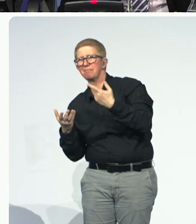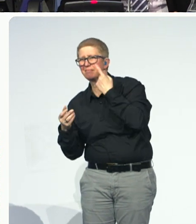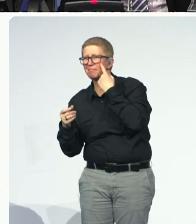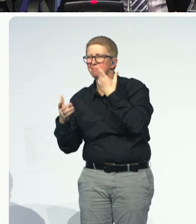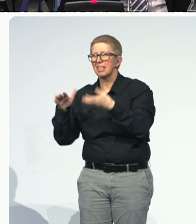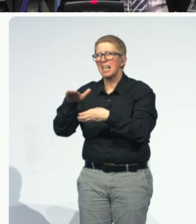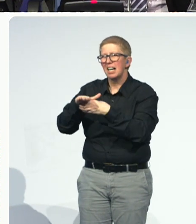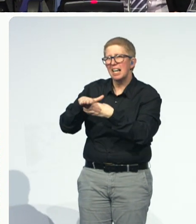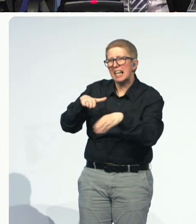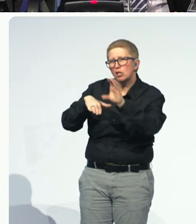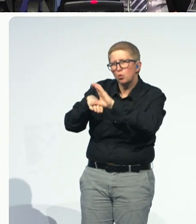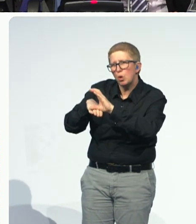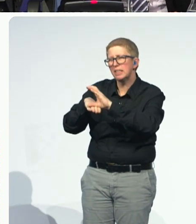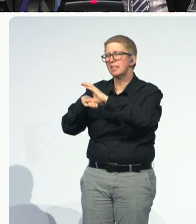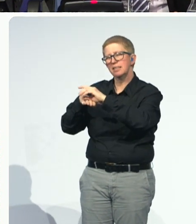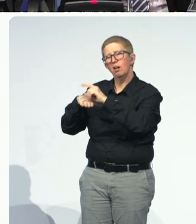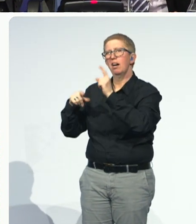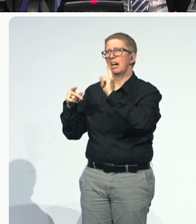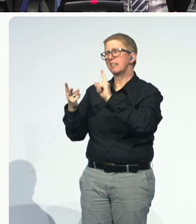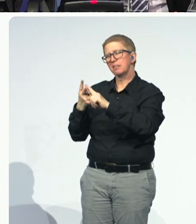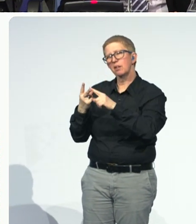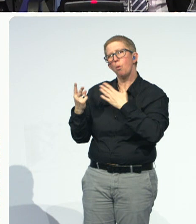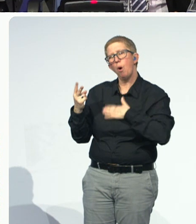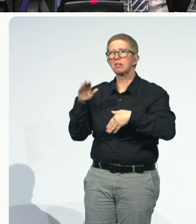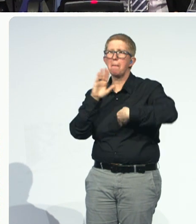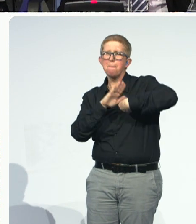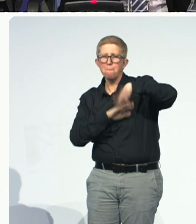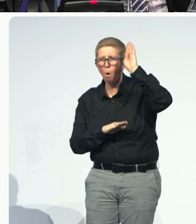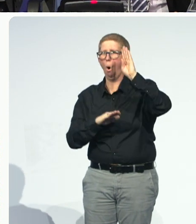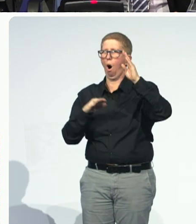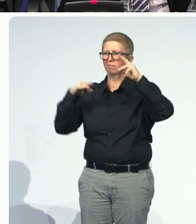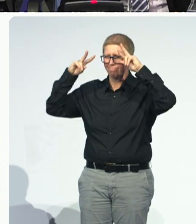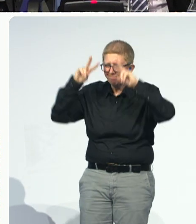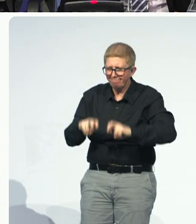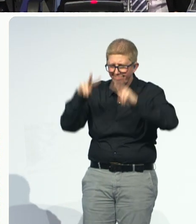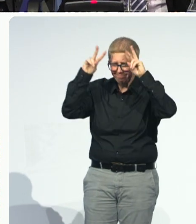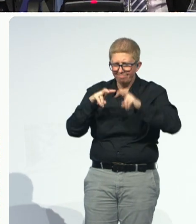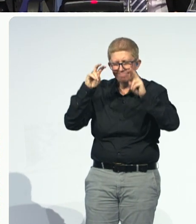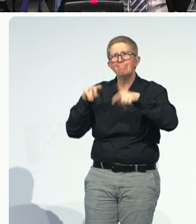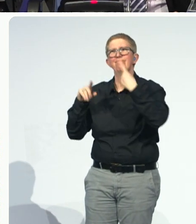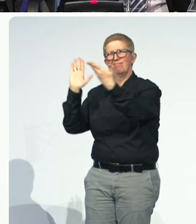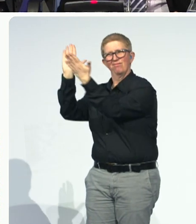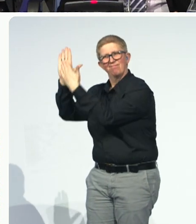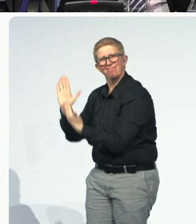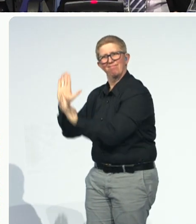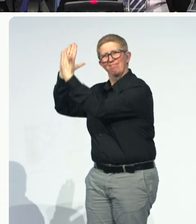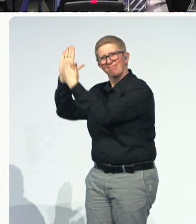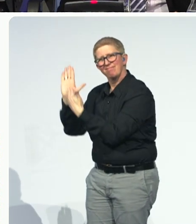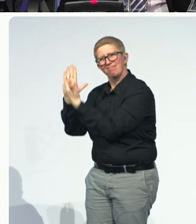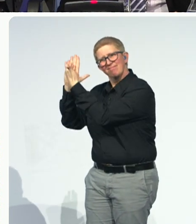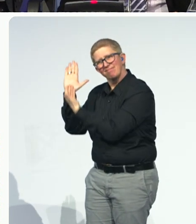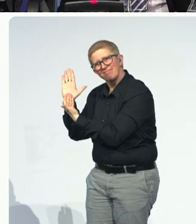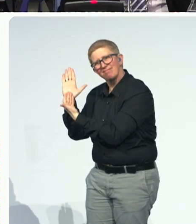students. We are still working hard on it. But from their sharing, we can see that they have very